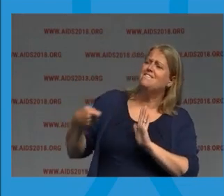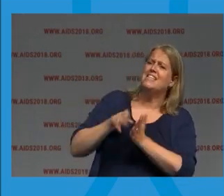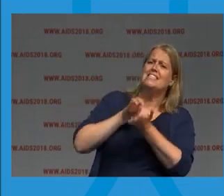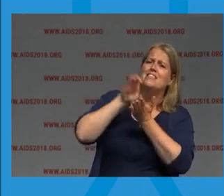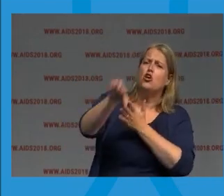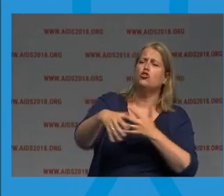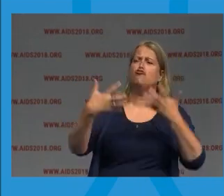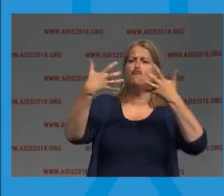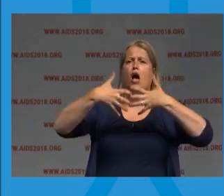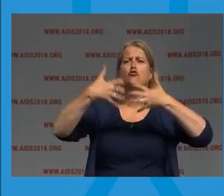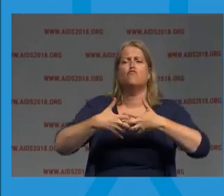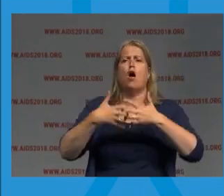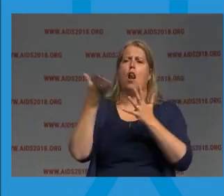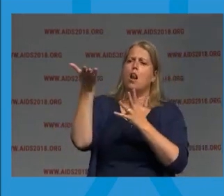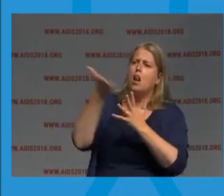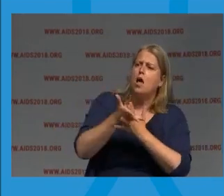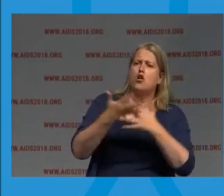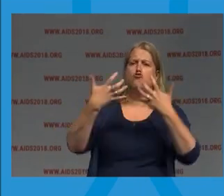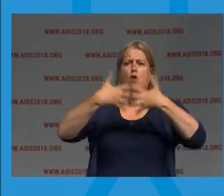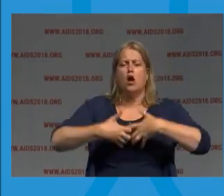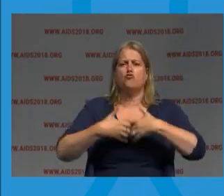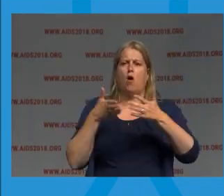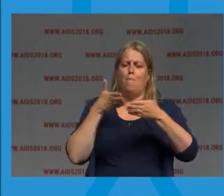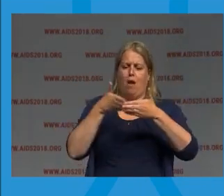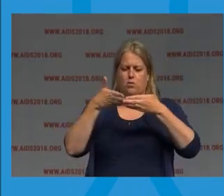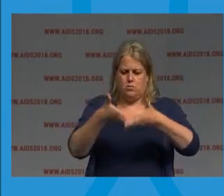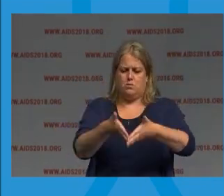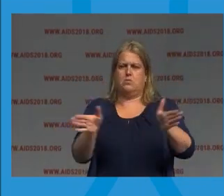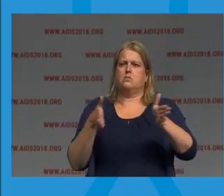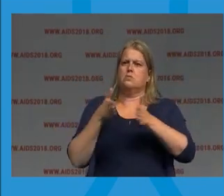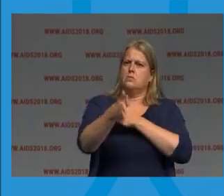invest in structural barriers to HIV.